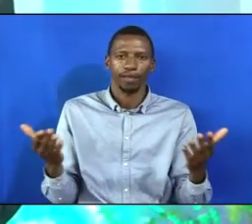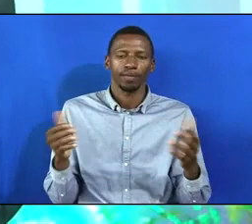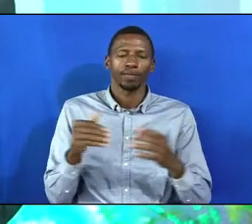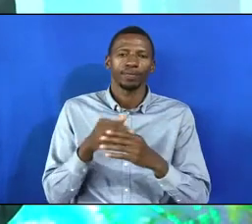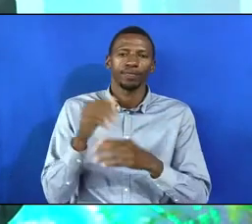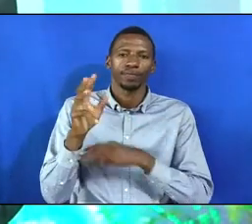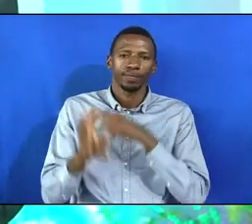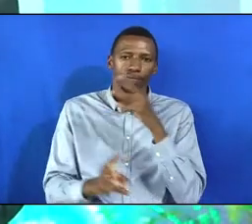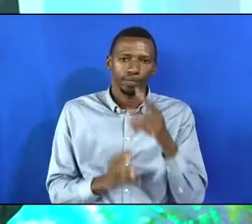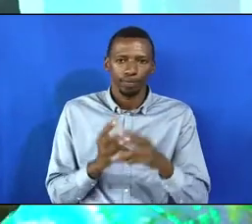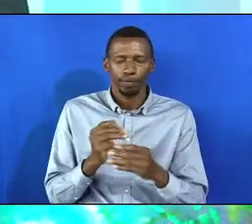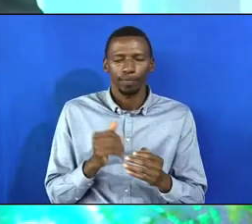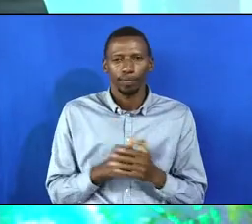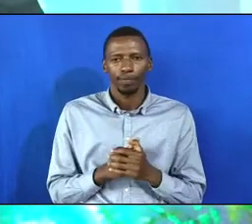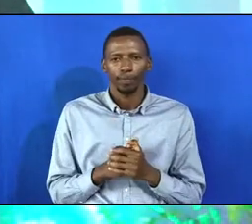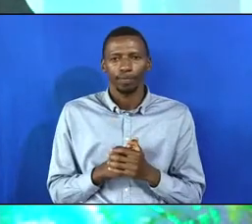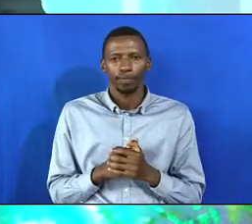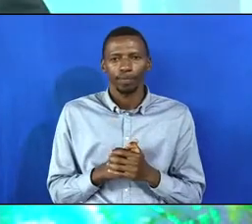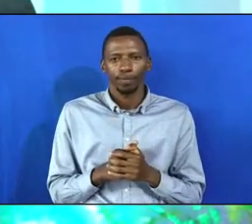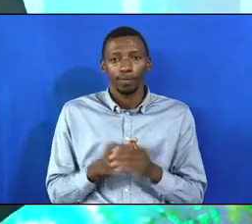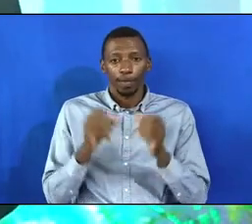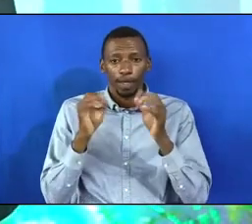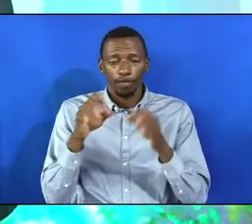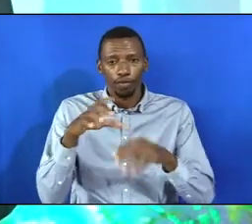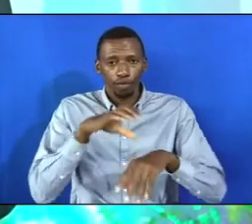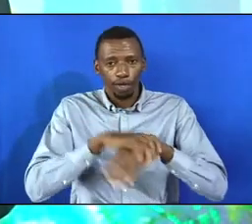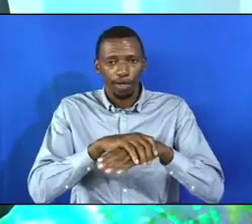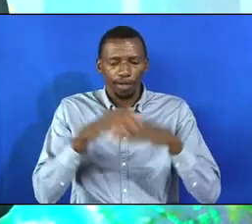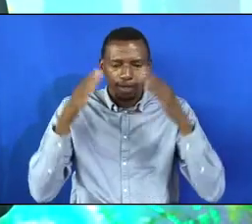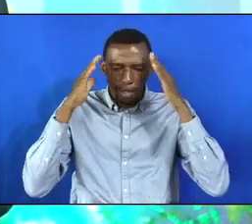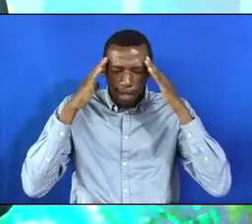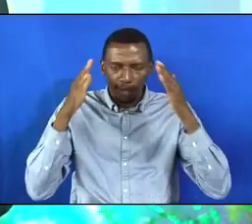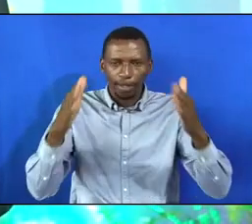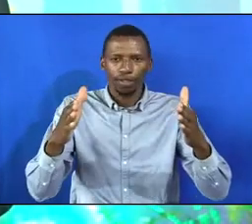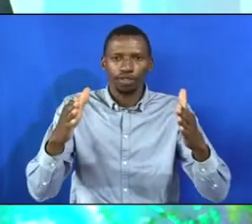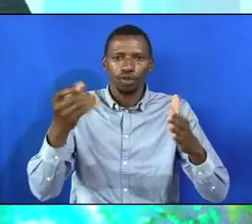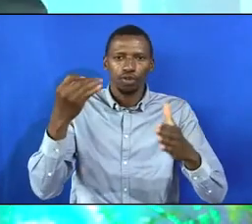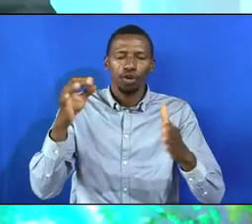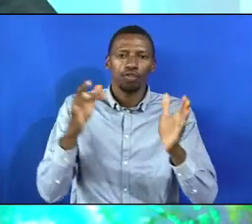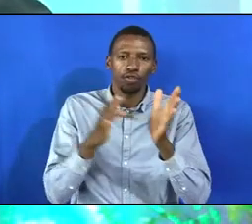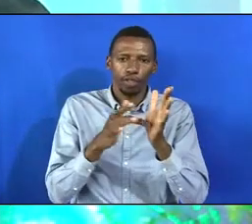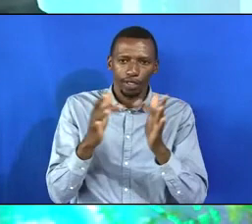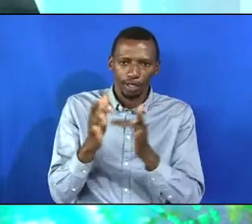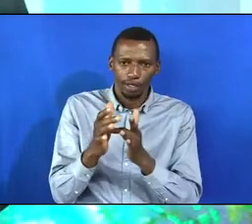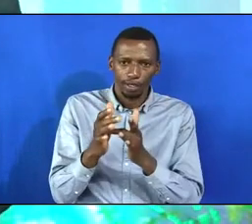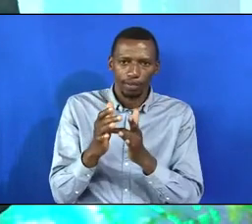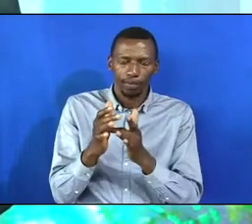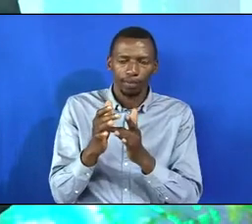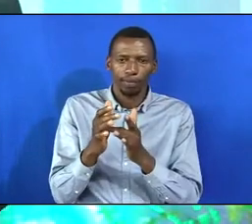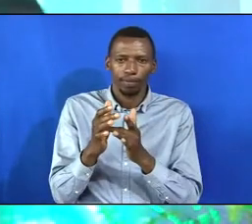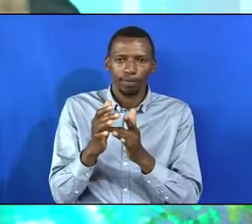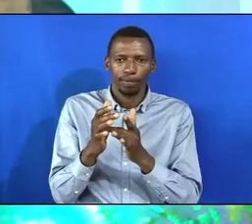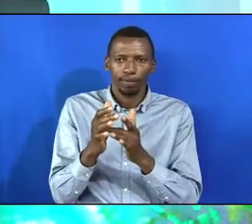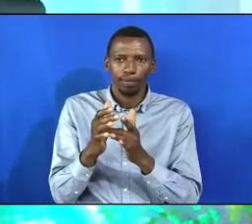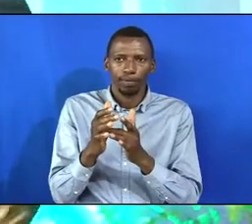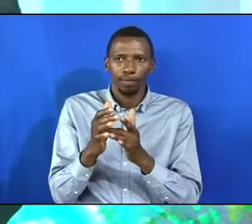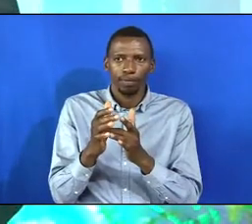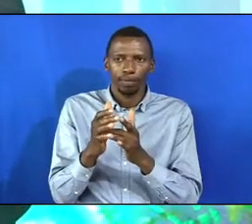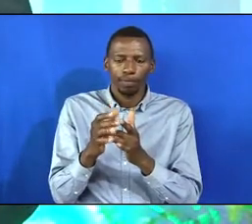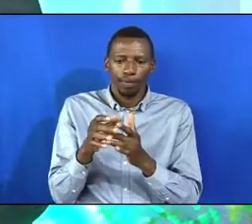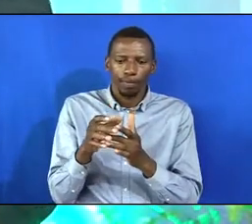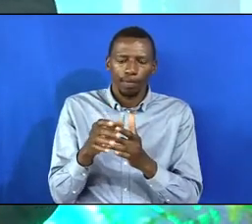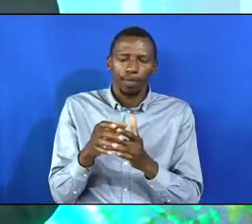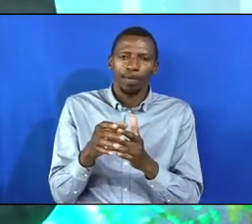You know, if you get the attention of Jesus, and he doesn't just stop, he